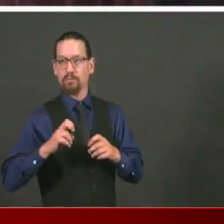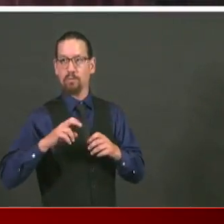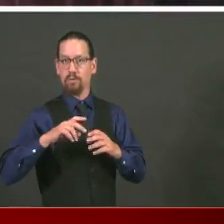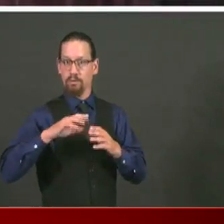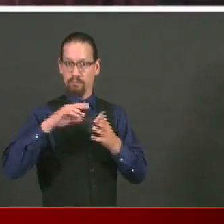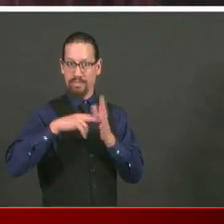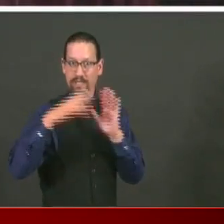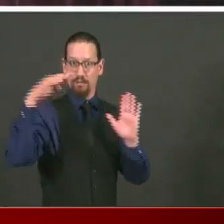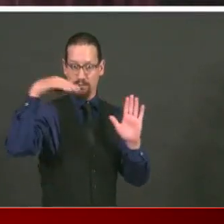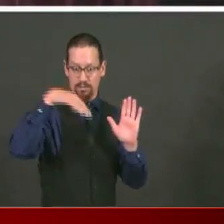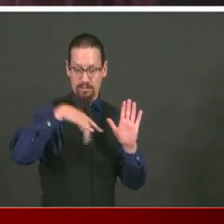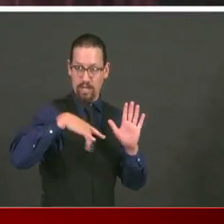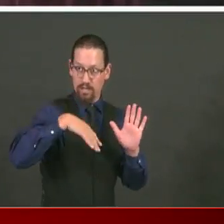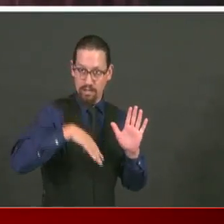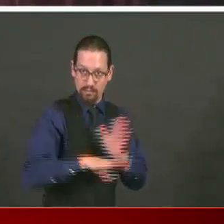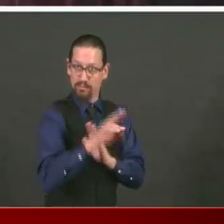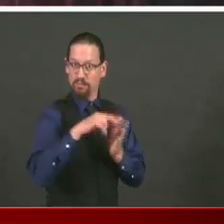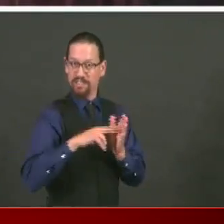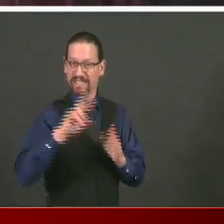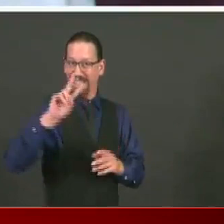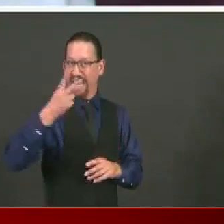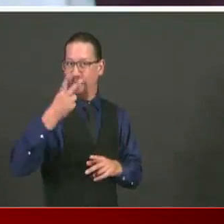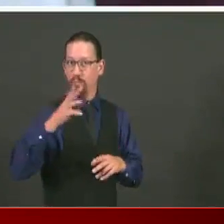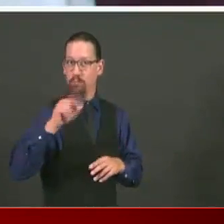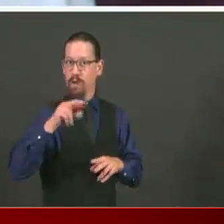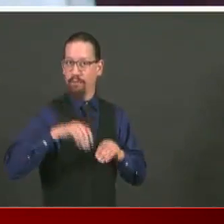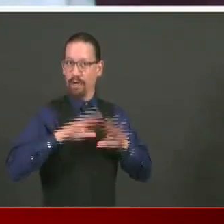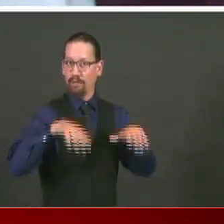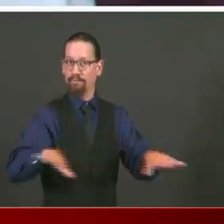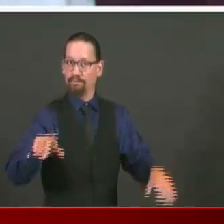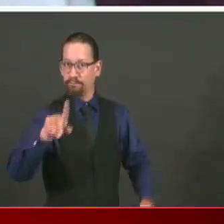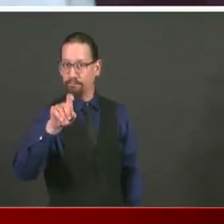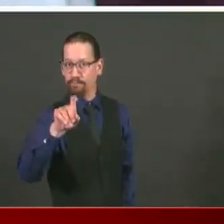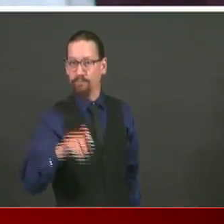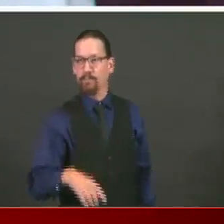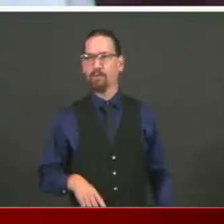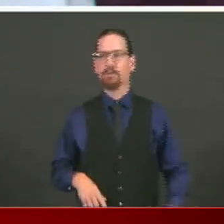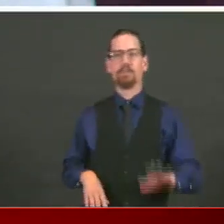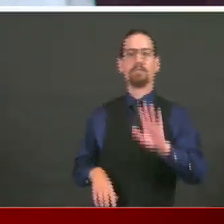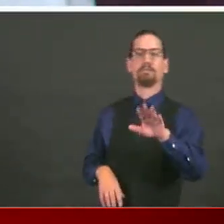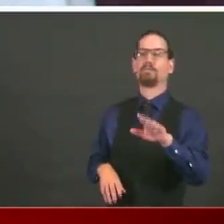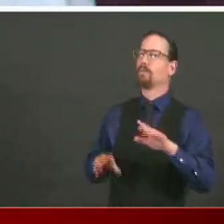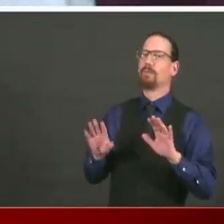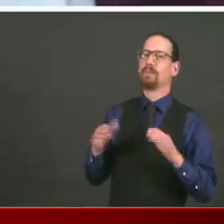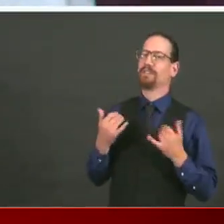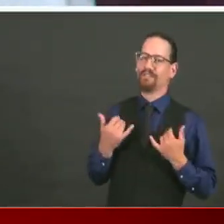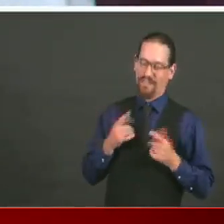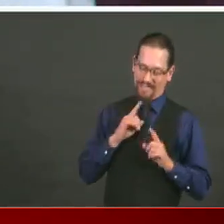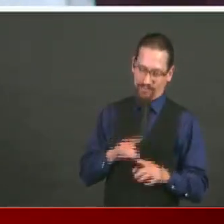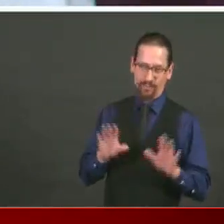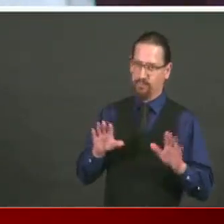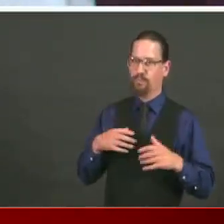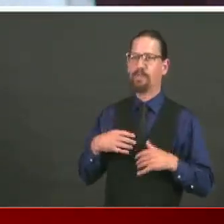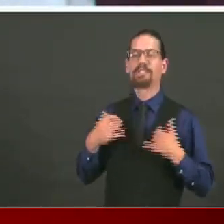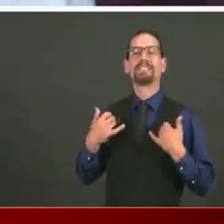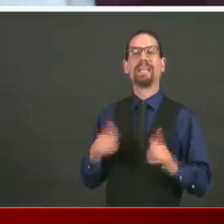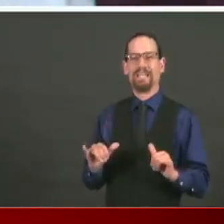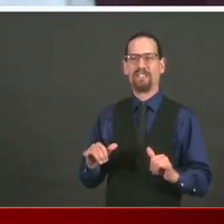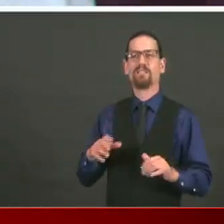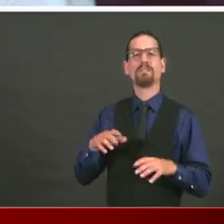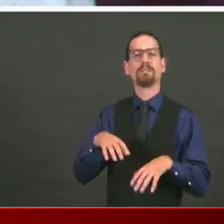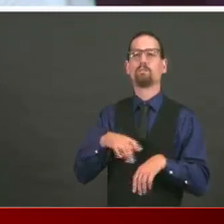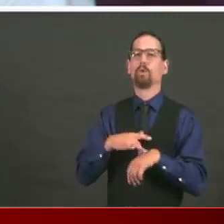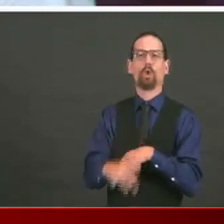any official position on that right now? We are still very early on. As the governor said, we've seen a couple of days. It's enough for us